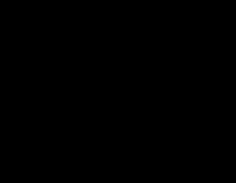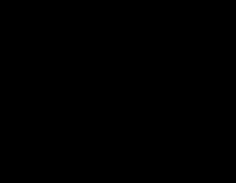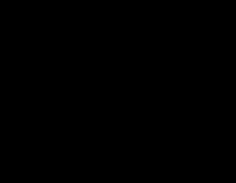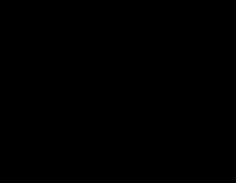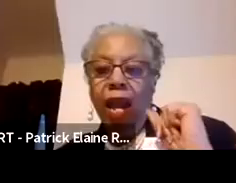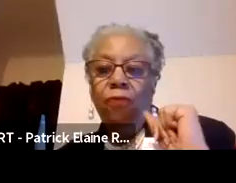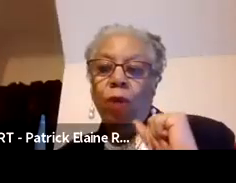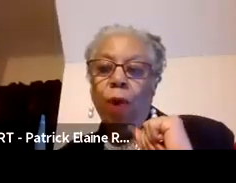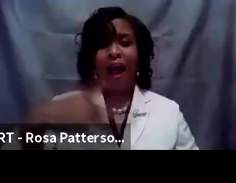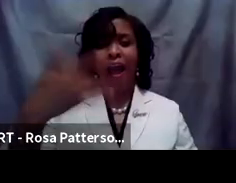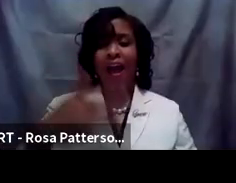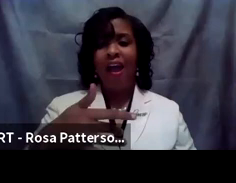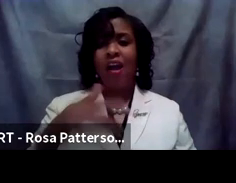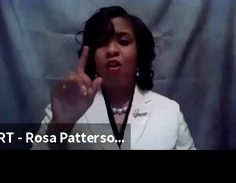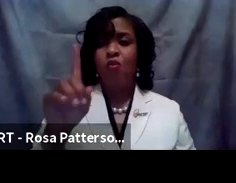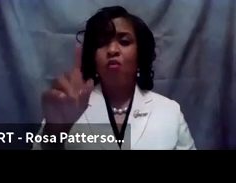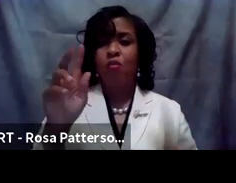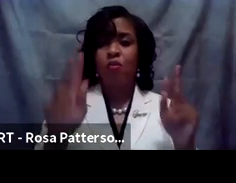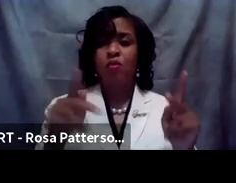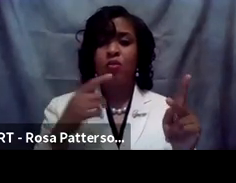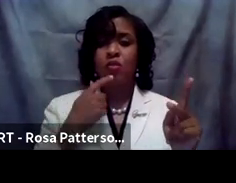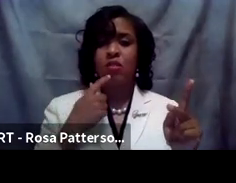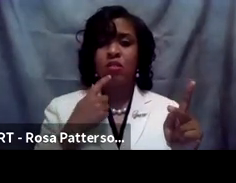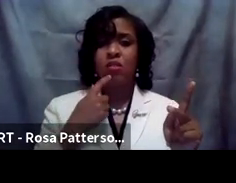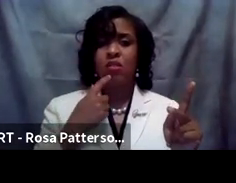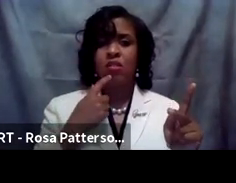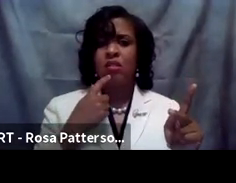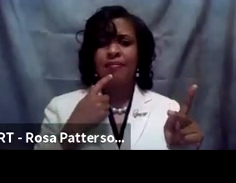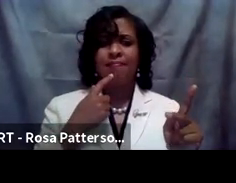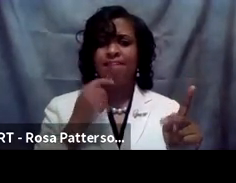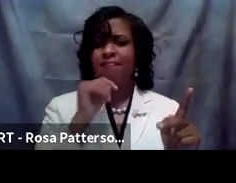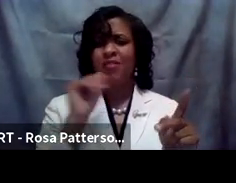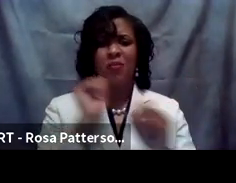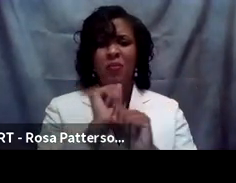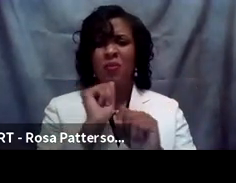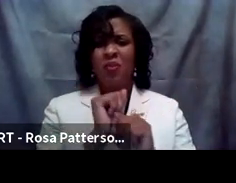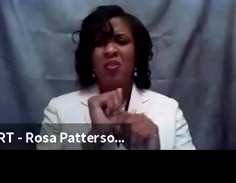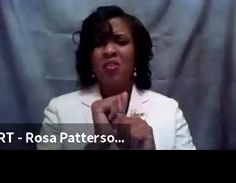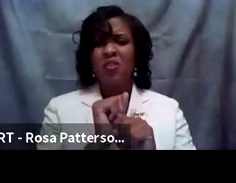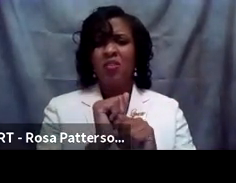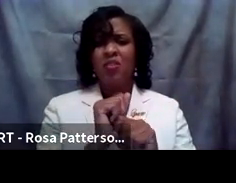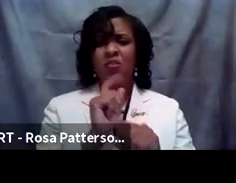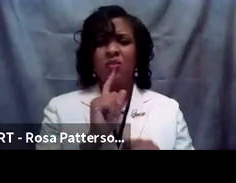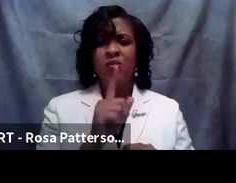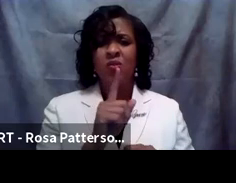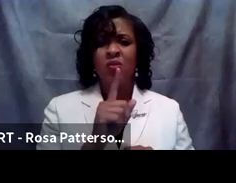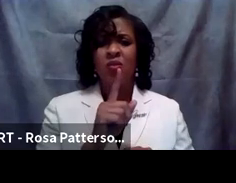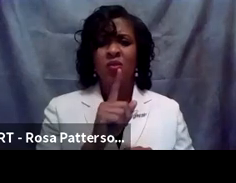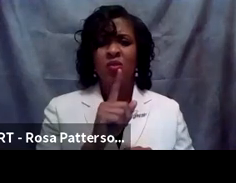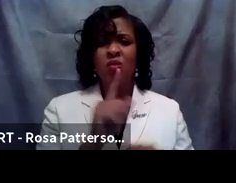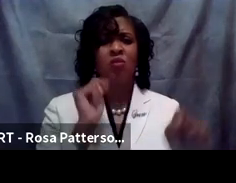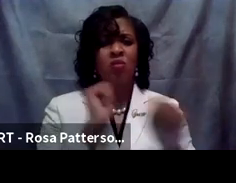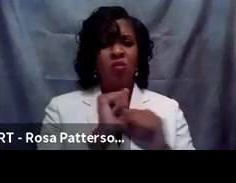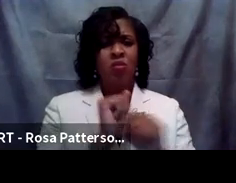Okay. I have one person saying the survey is still not working. Okay. So we'll work on